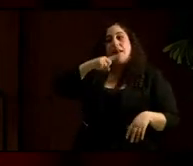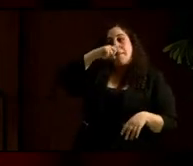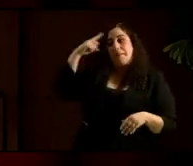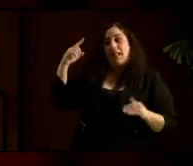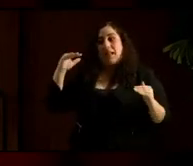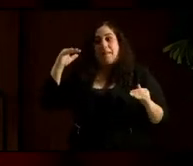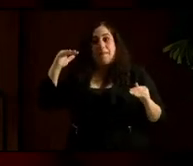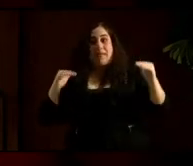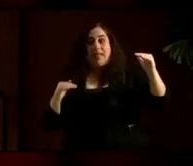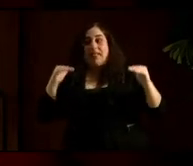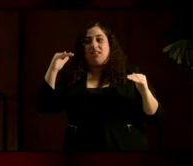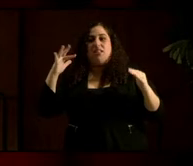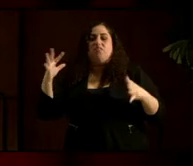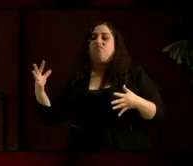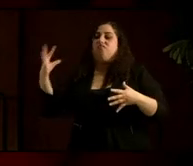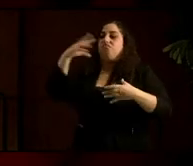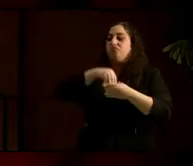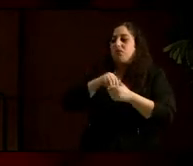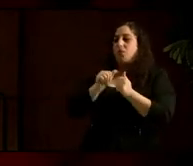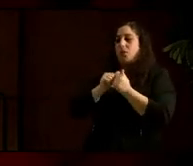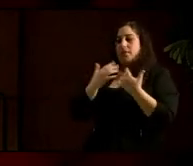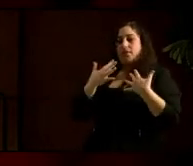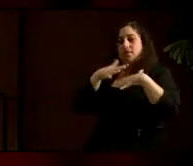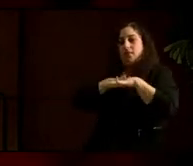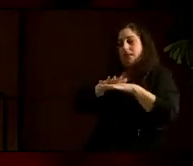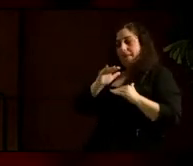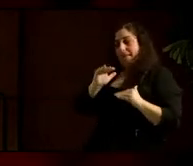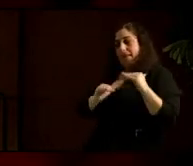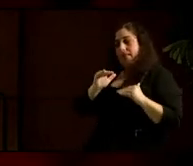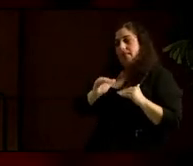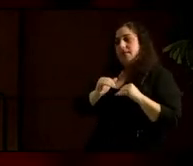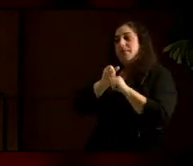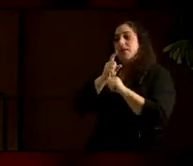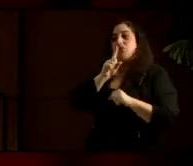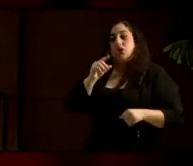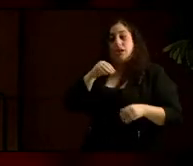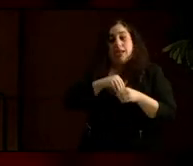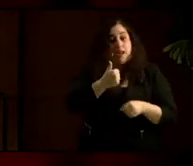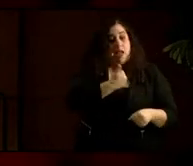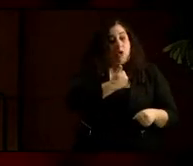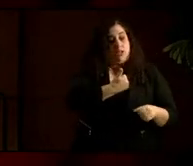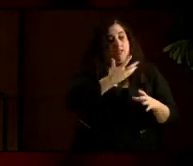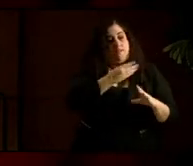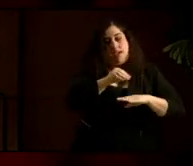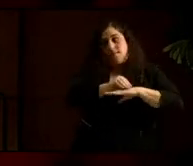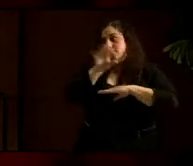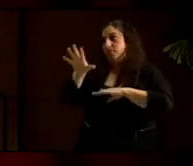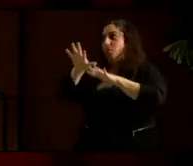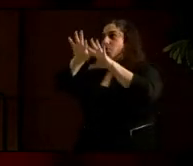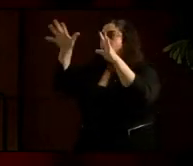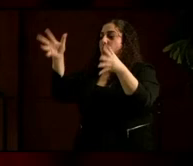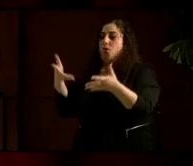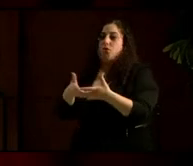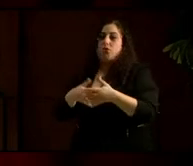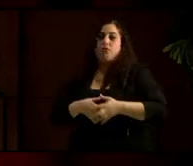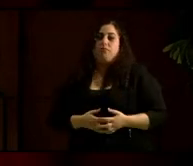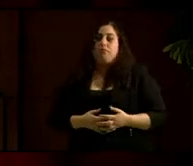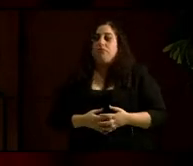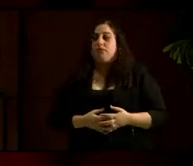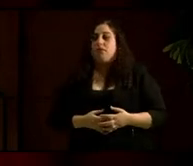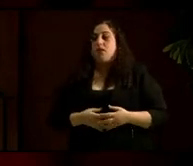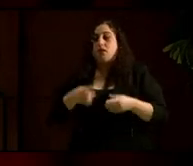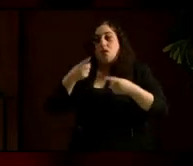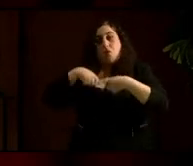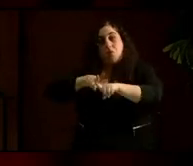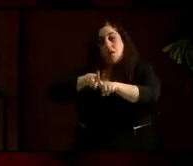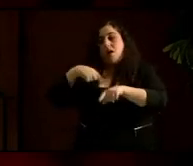as the world around us. So, as we pursue our goals of knowledge and learning, we should honor the